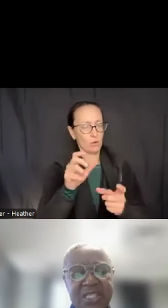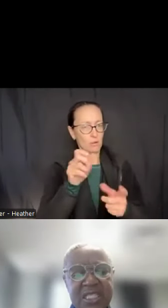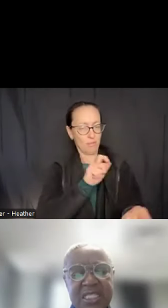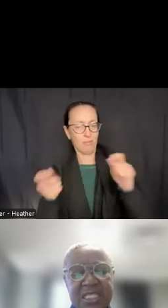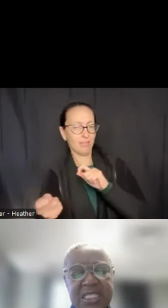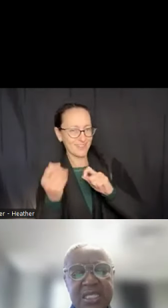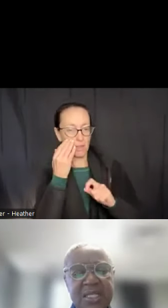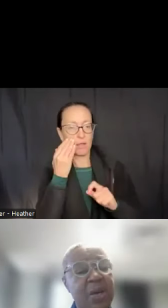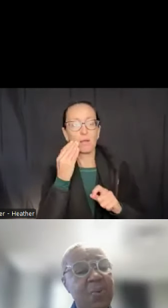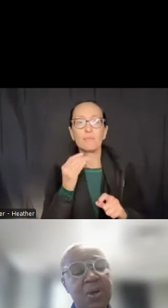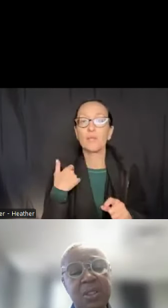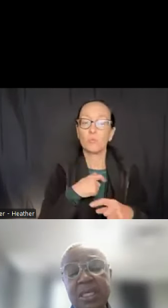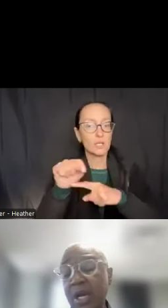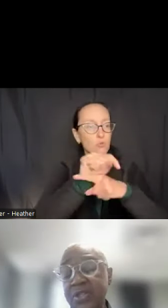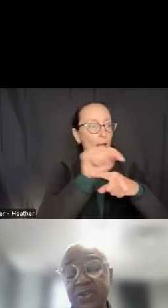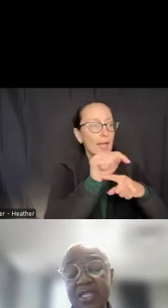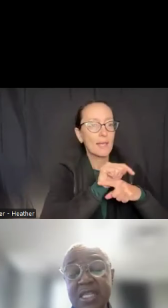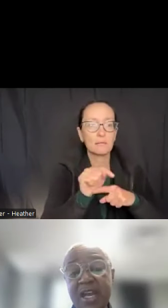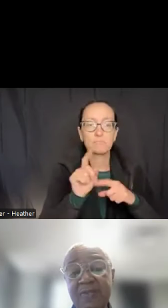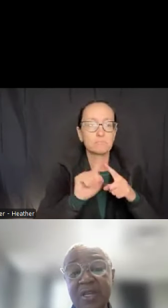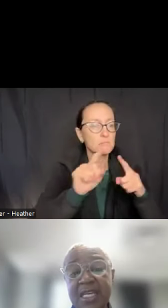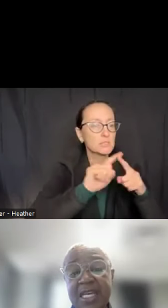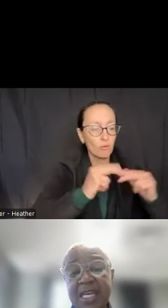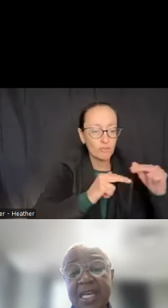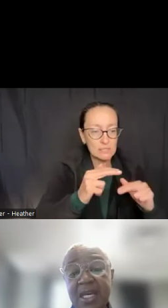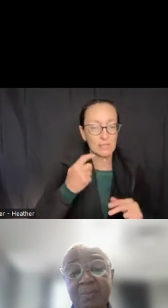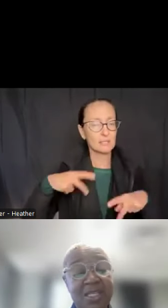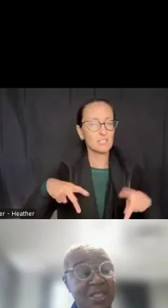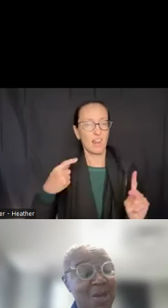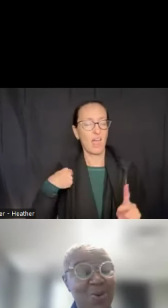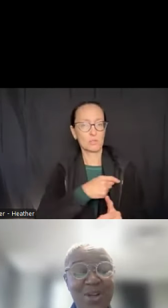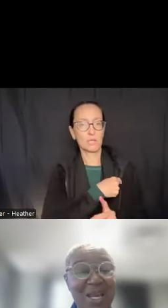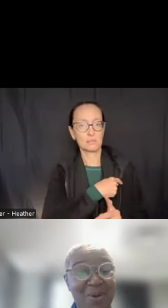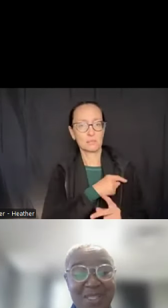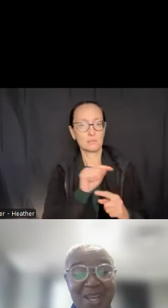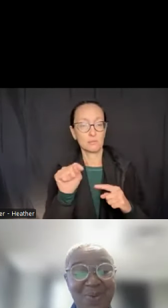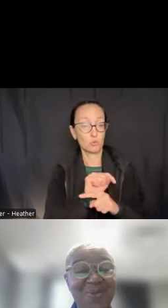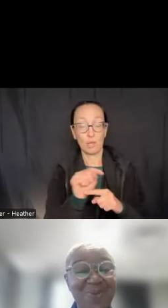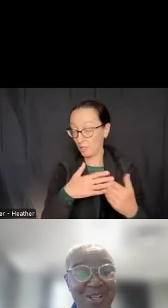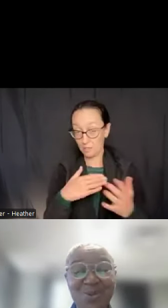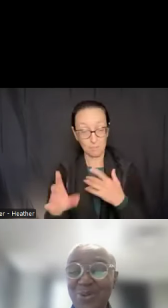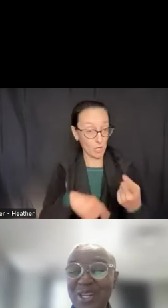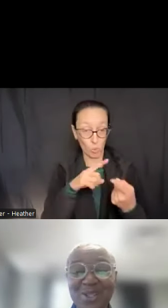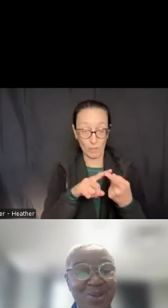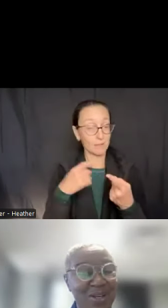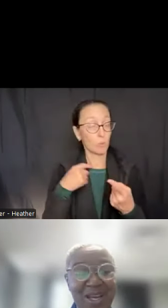of the facilities that will allow us to train staff. And it doesn't matter what time of the day. We do training 2:00 in the